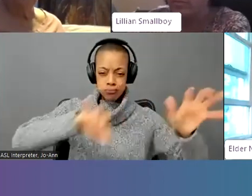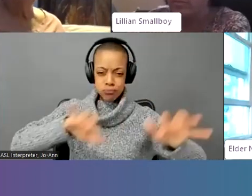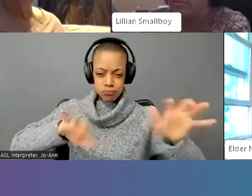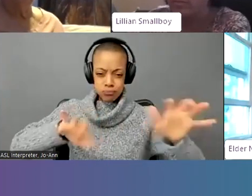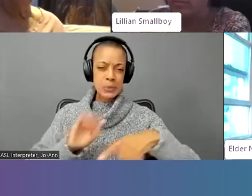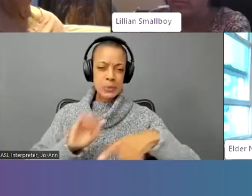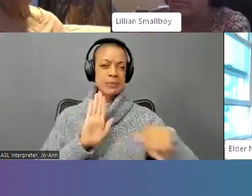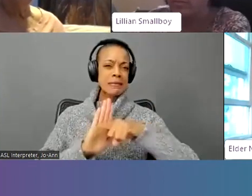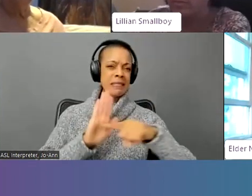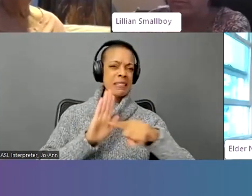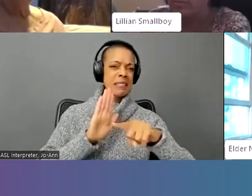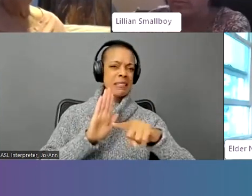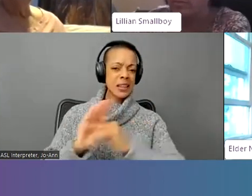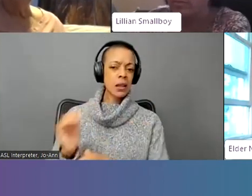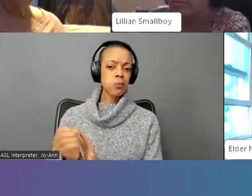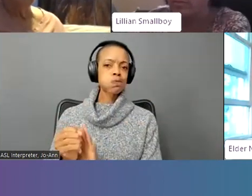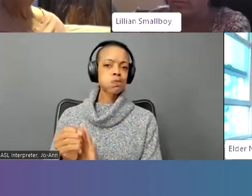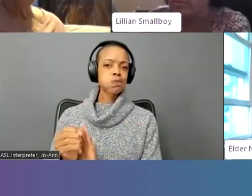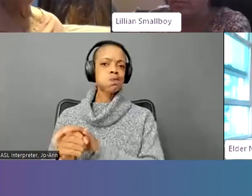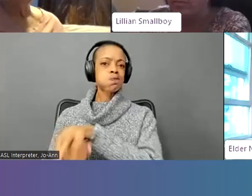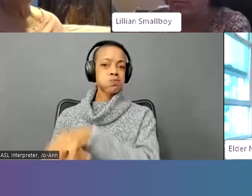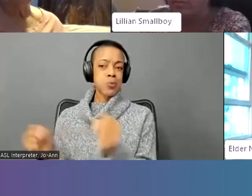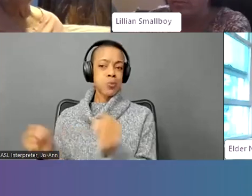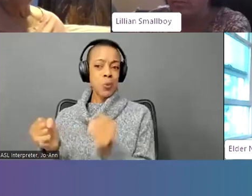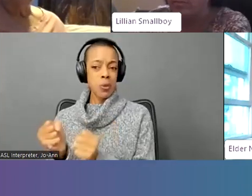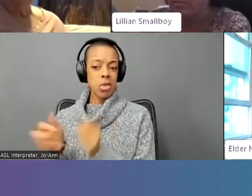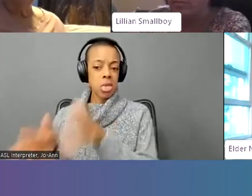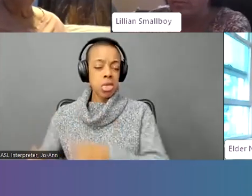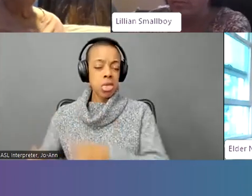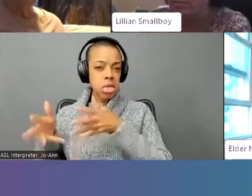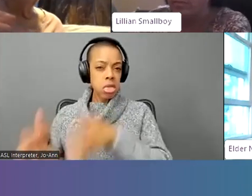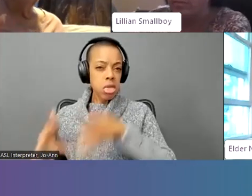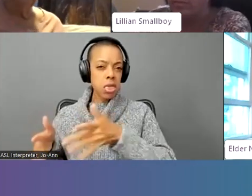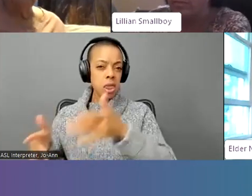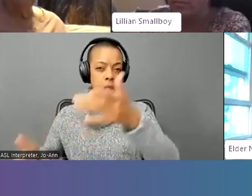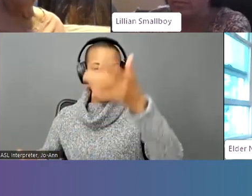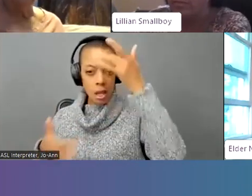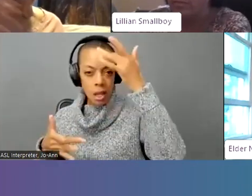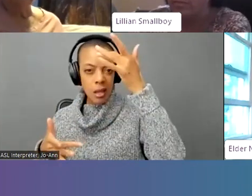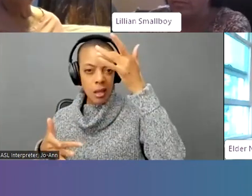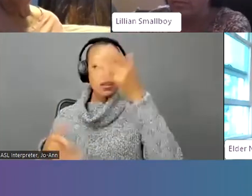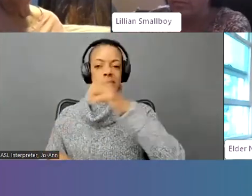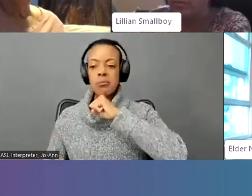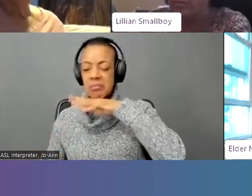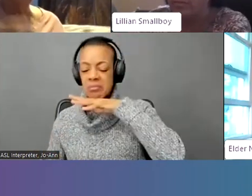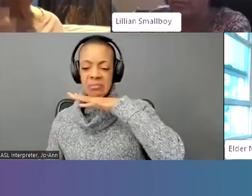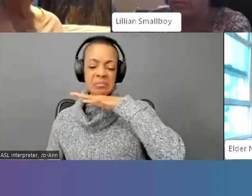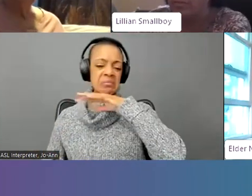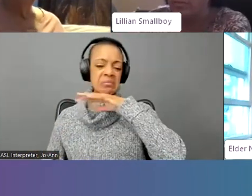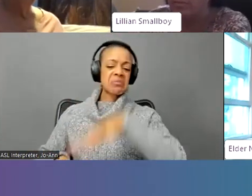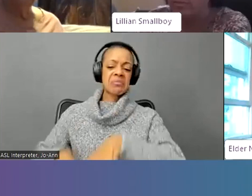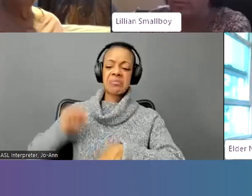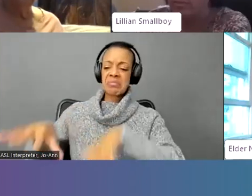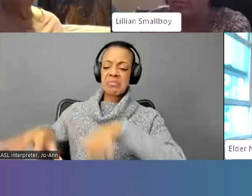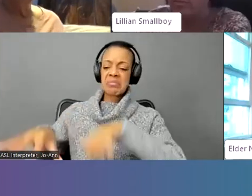that have gathered over the winter. You know, the illnesses, the, you know, all of the debris, the, you know, all of the things